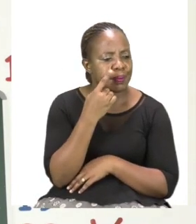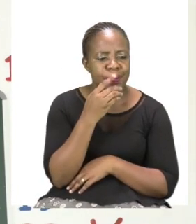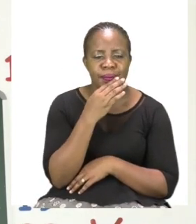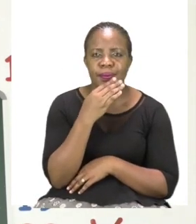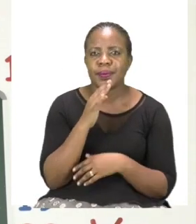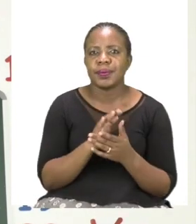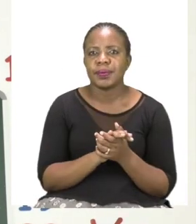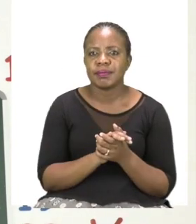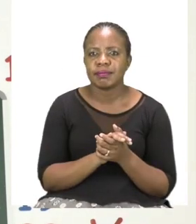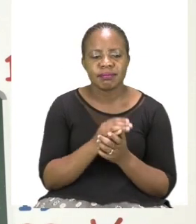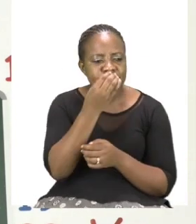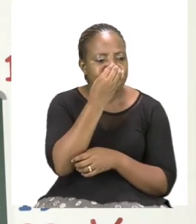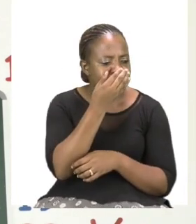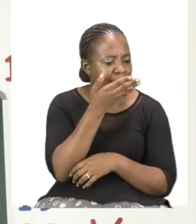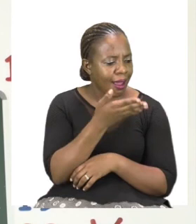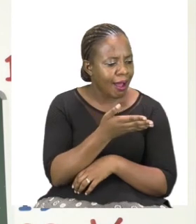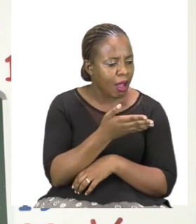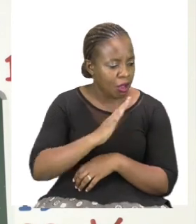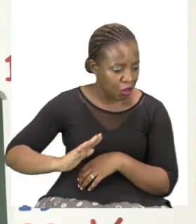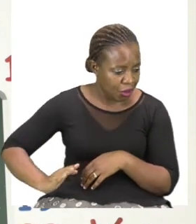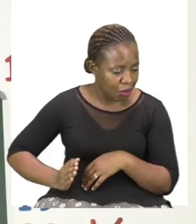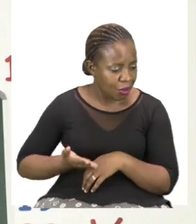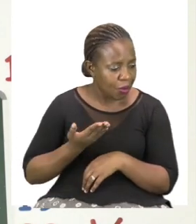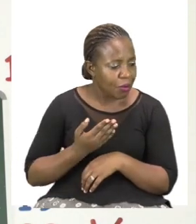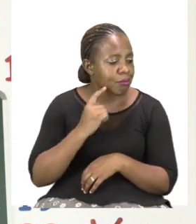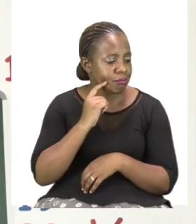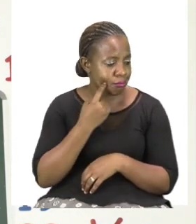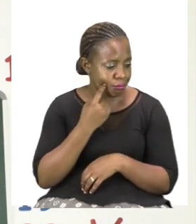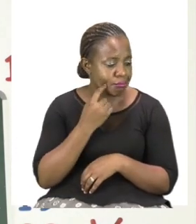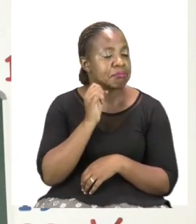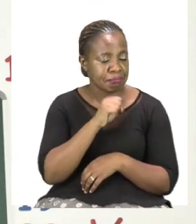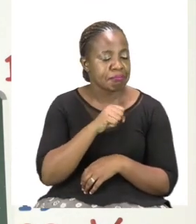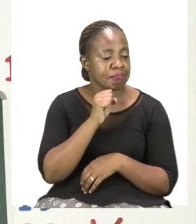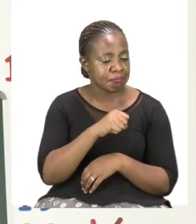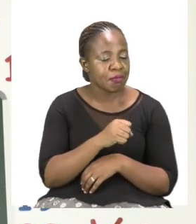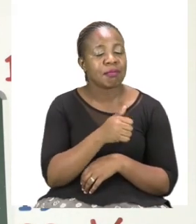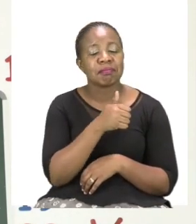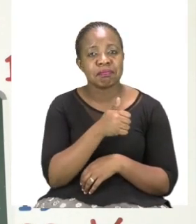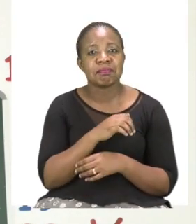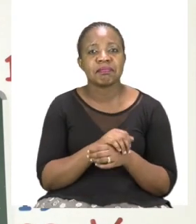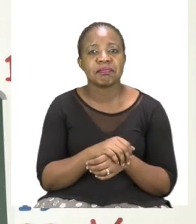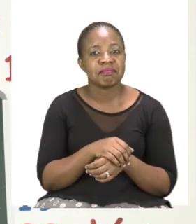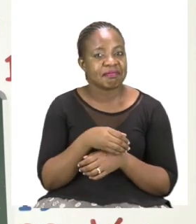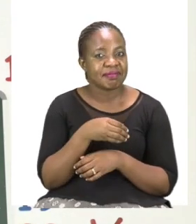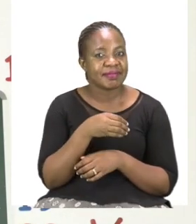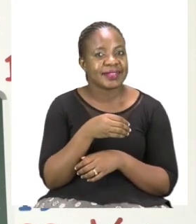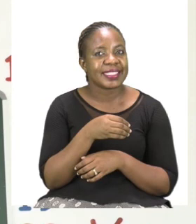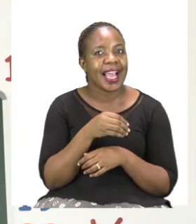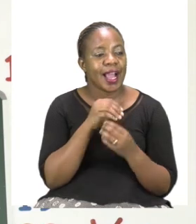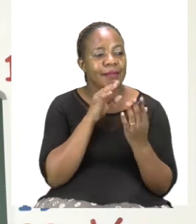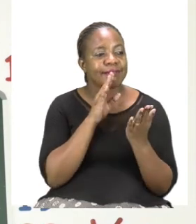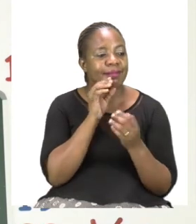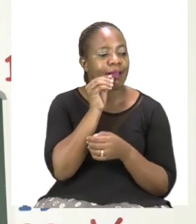you like a sweet today? You would? Okay, there you go. Open wide